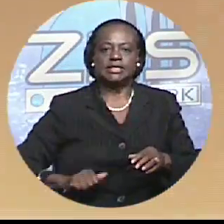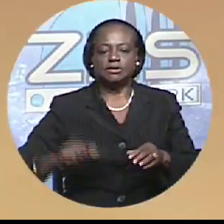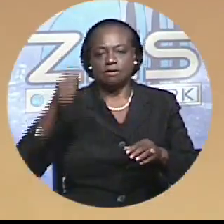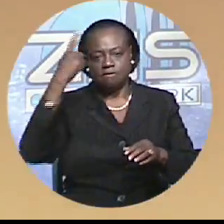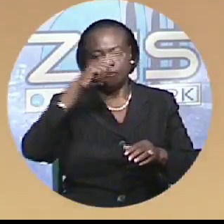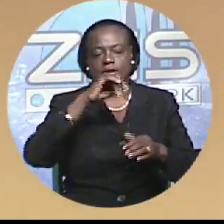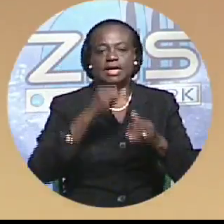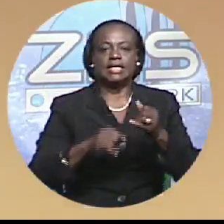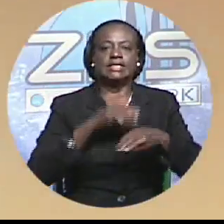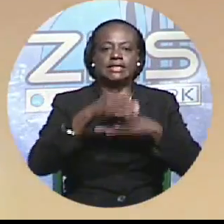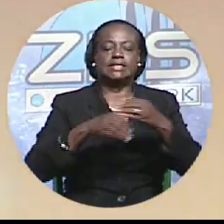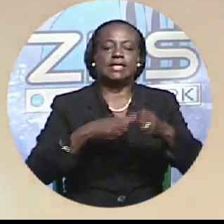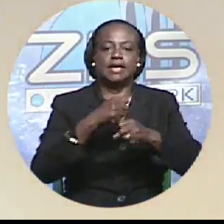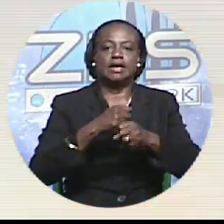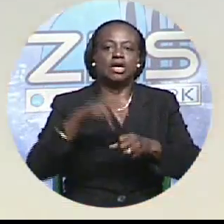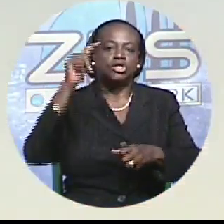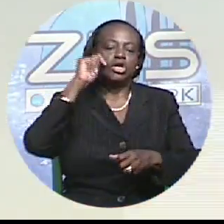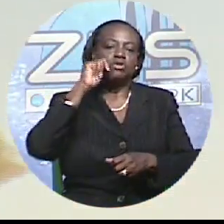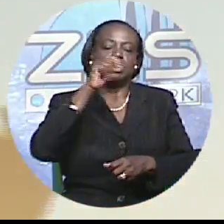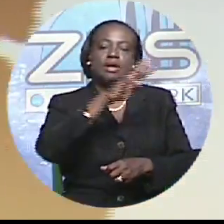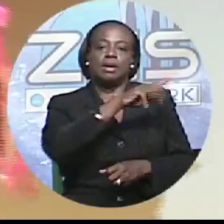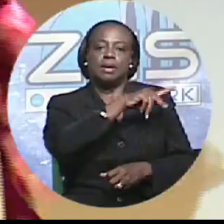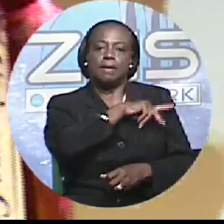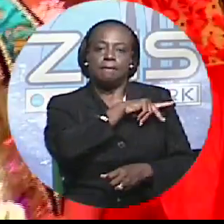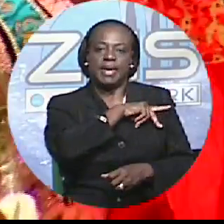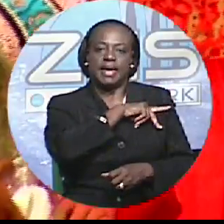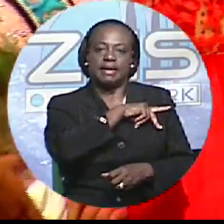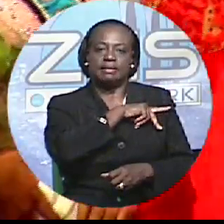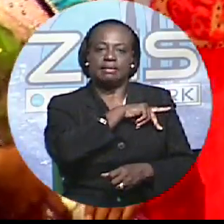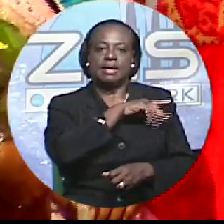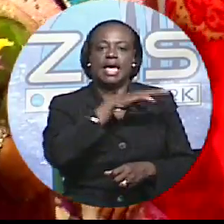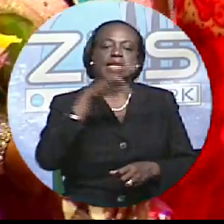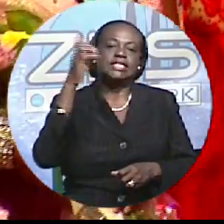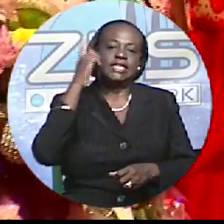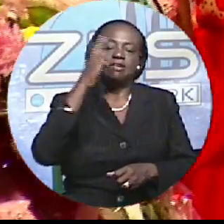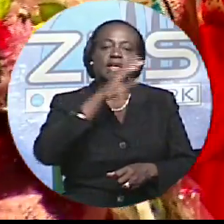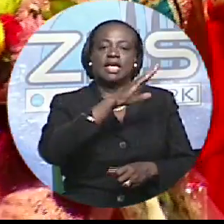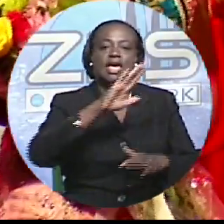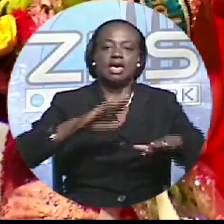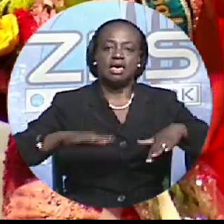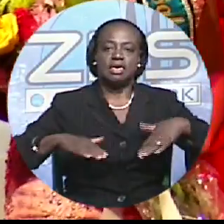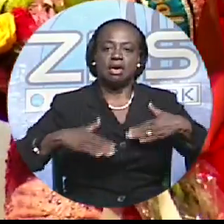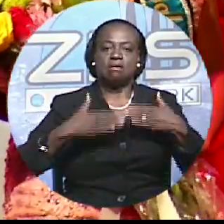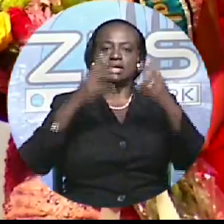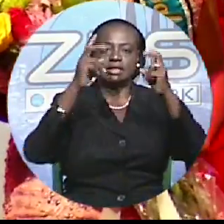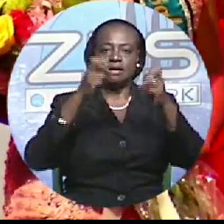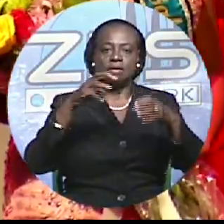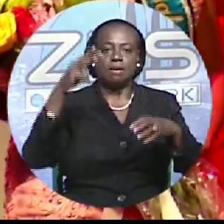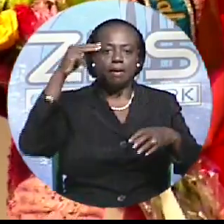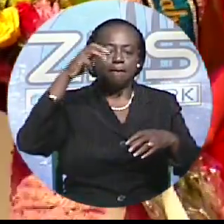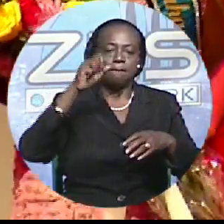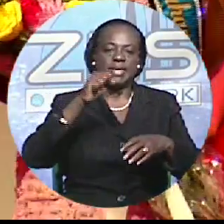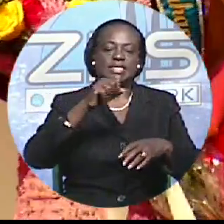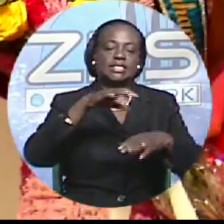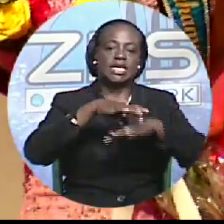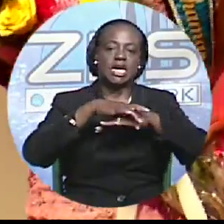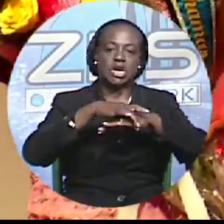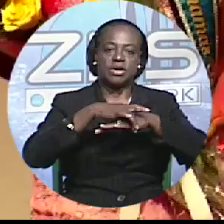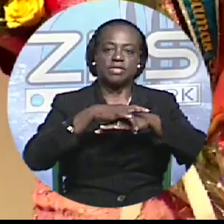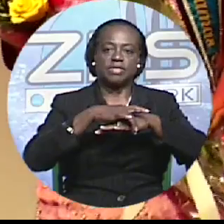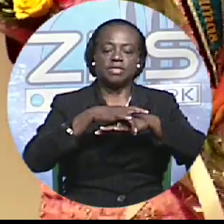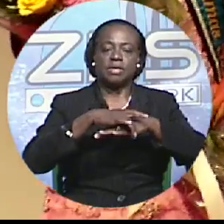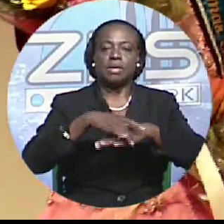with the title of Miss Universe Bahamas, and in the same competition, Darenique Young captured the title of Miss Earth, the first for the Miss